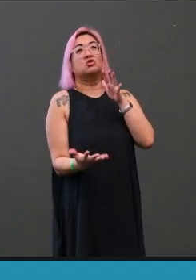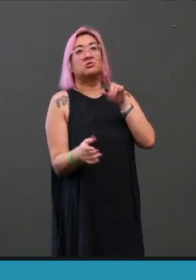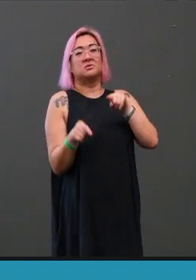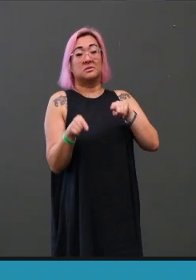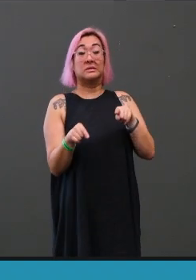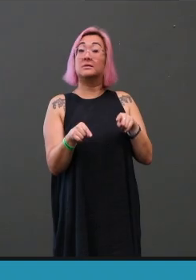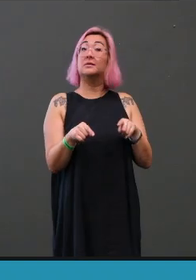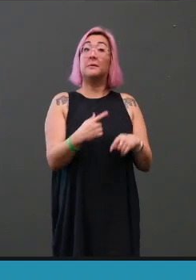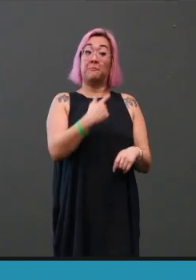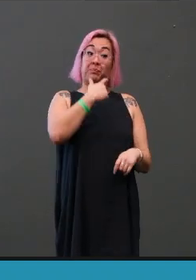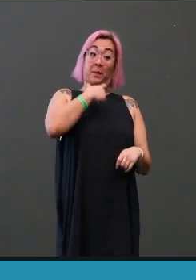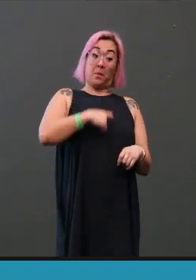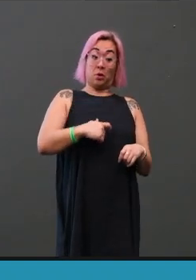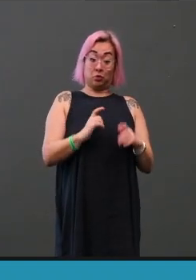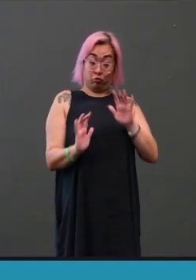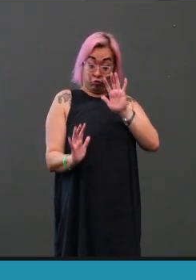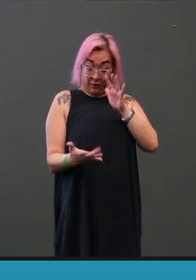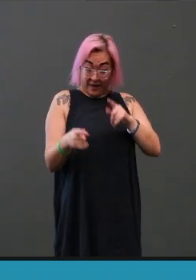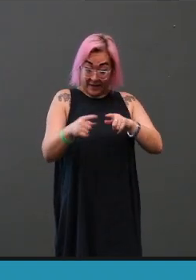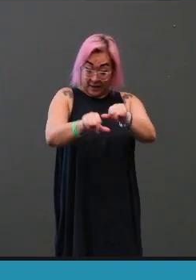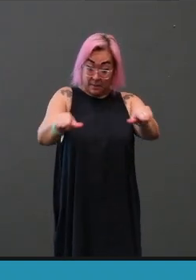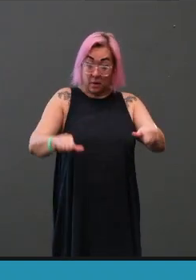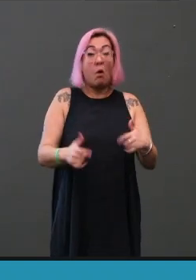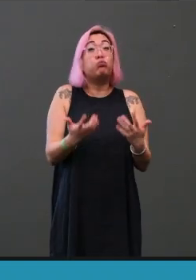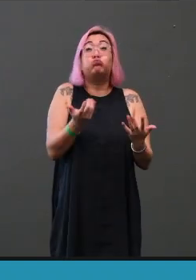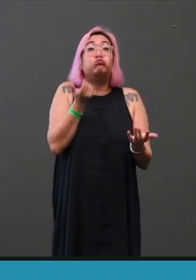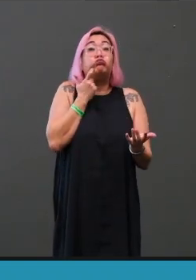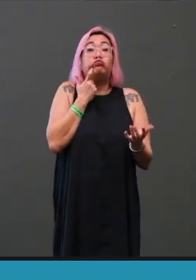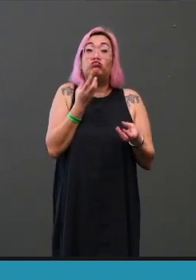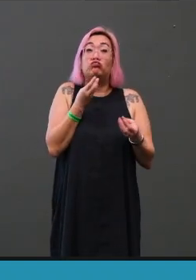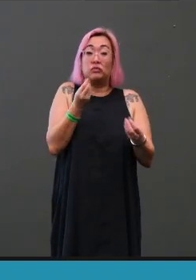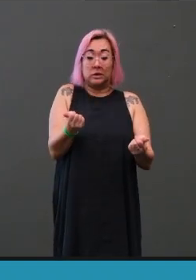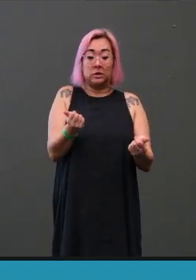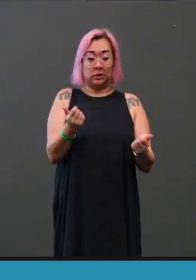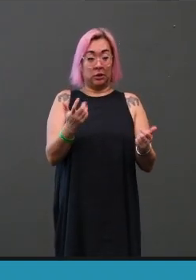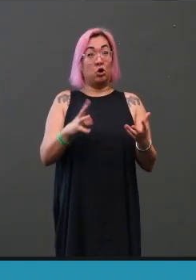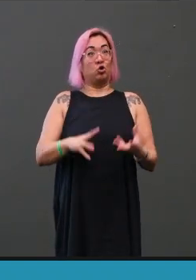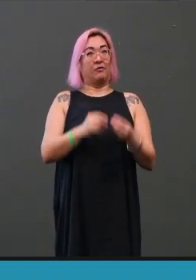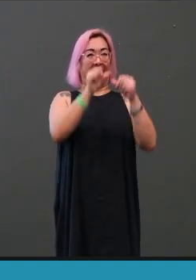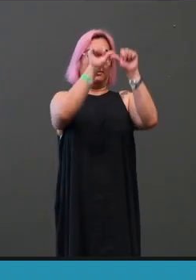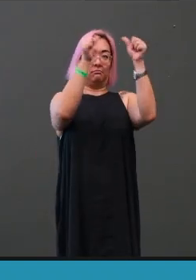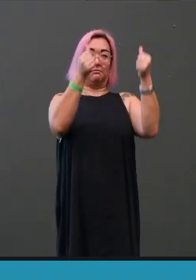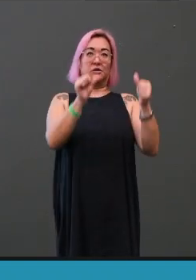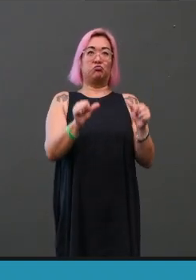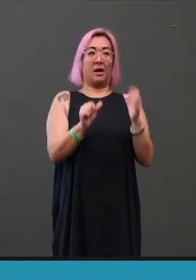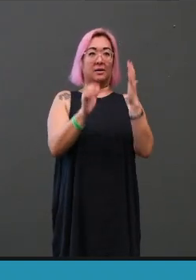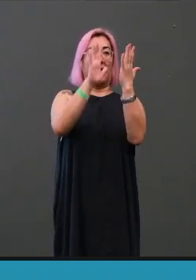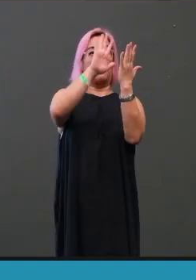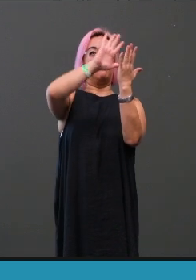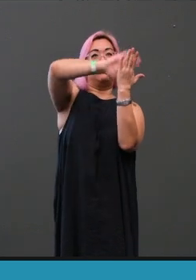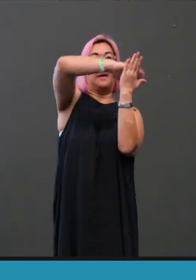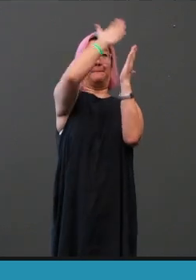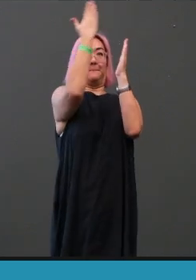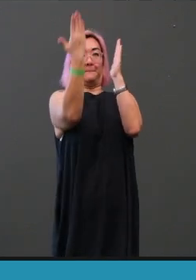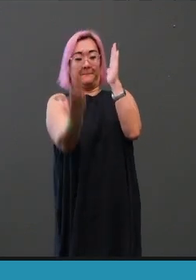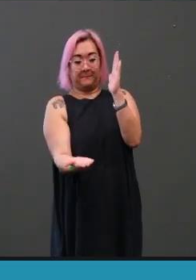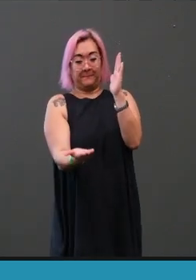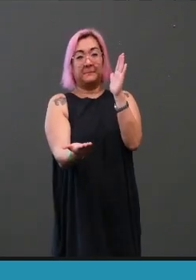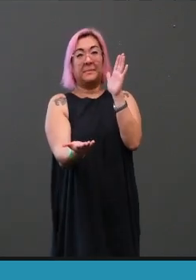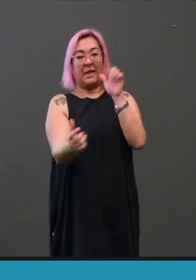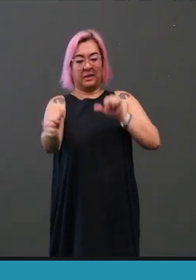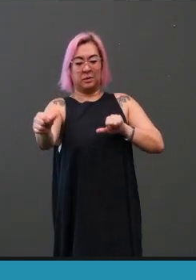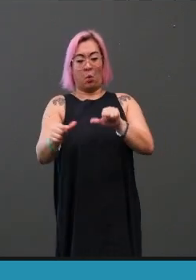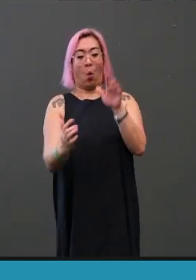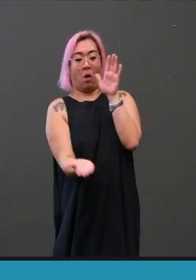do. You just start out with rendering the current sprite of the character again, but flipped vertically and scale down. We also need to move up